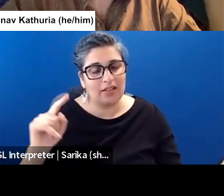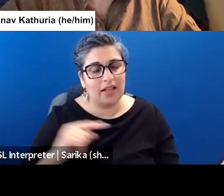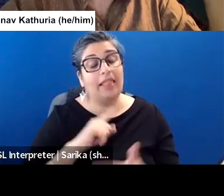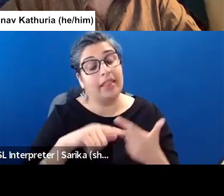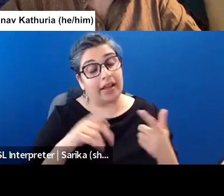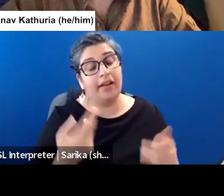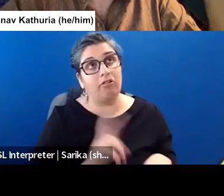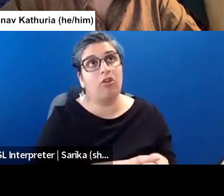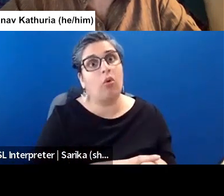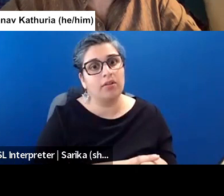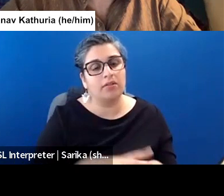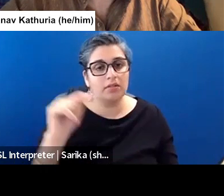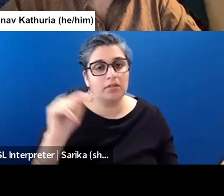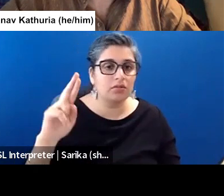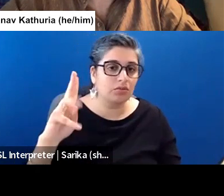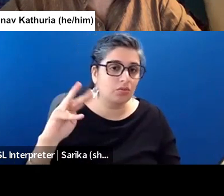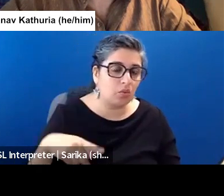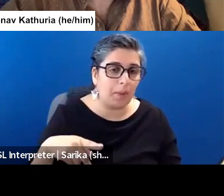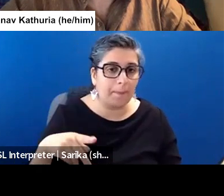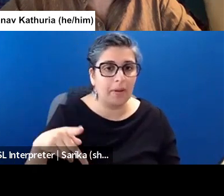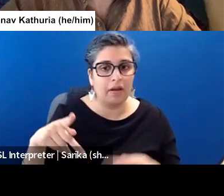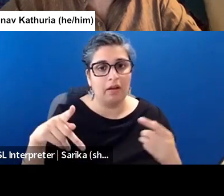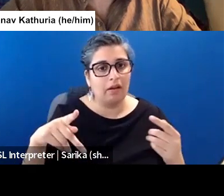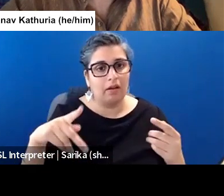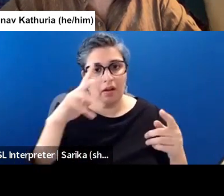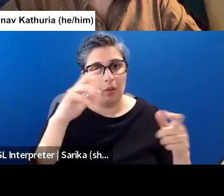making sure that whatever small